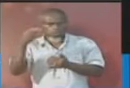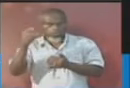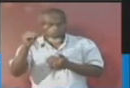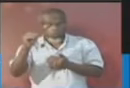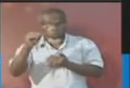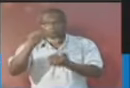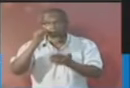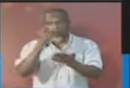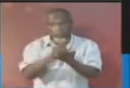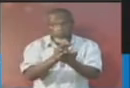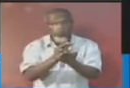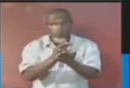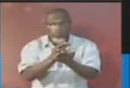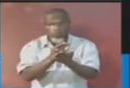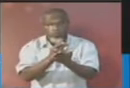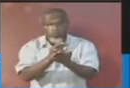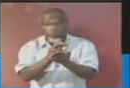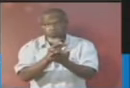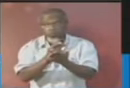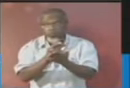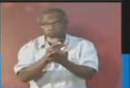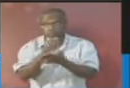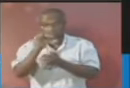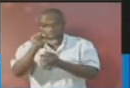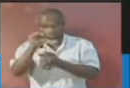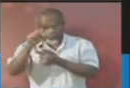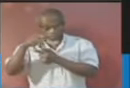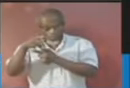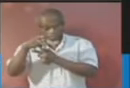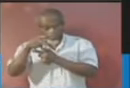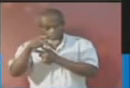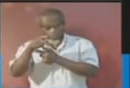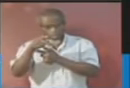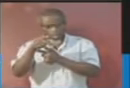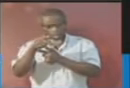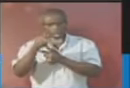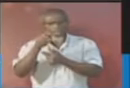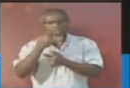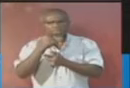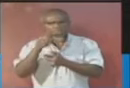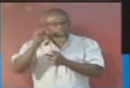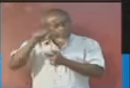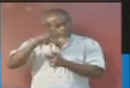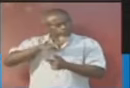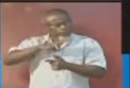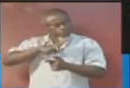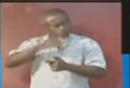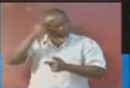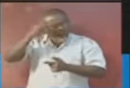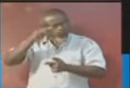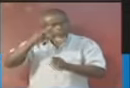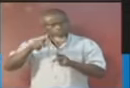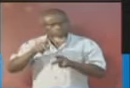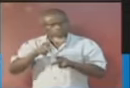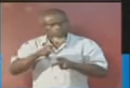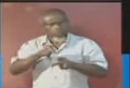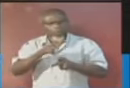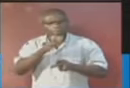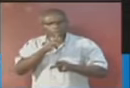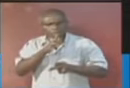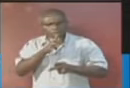it for women who are pregnant or lactating, and they have also approved it for people over 60